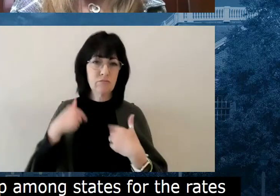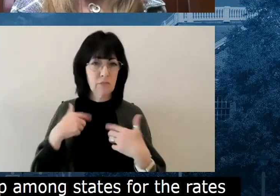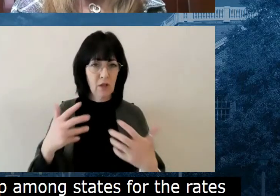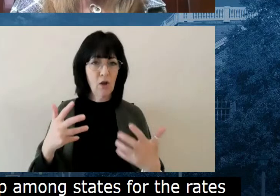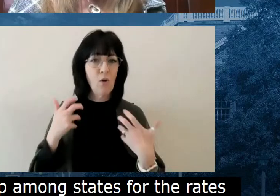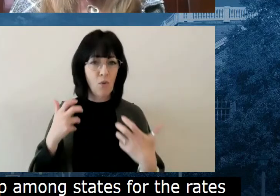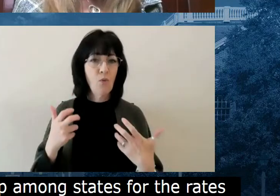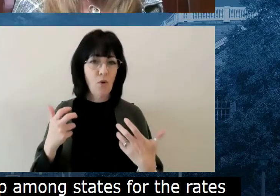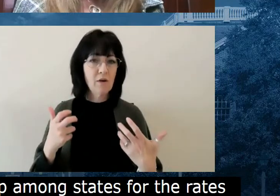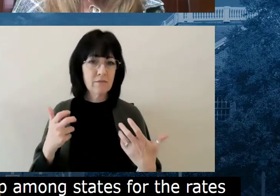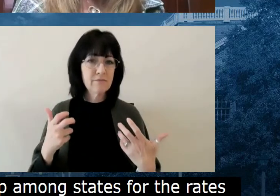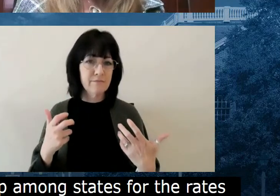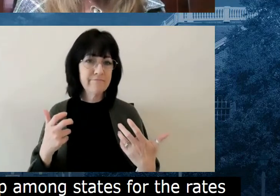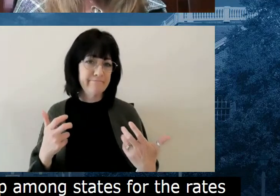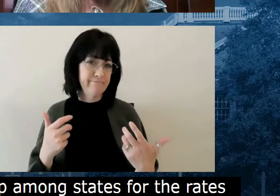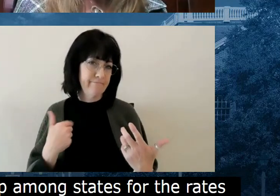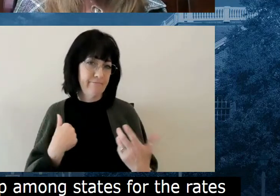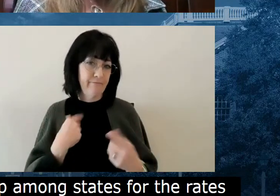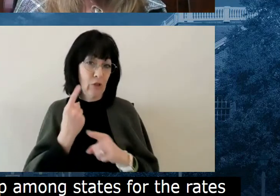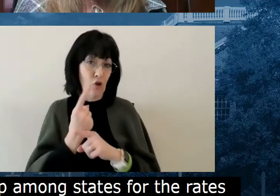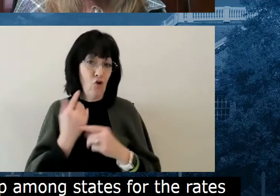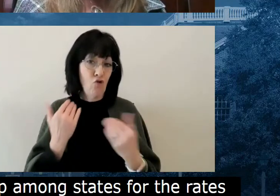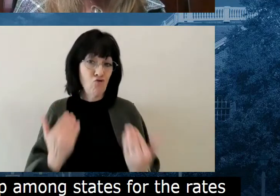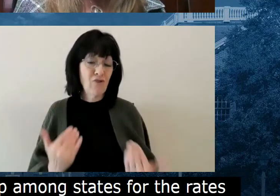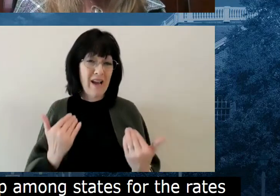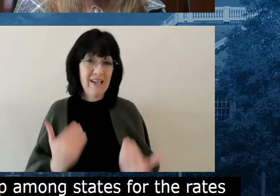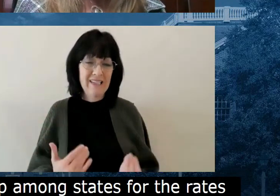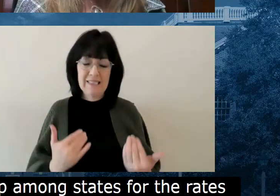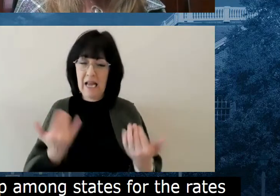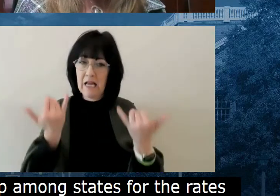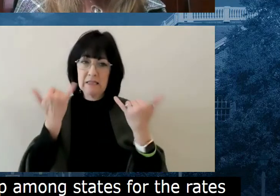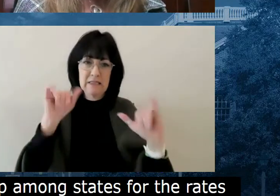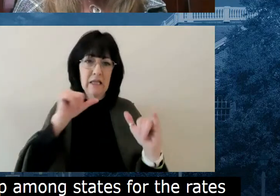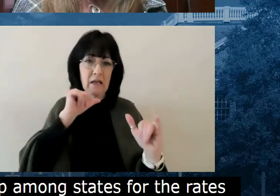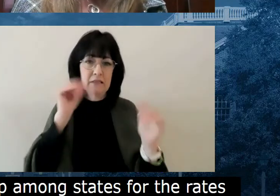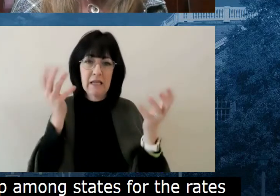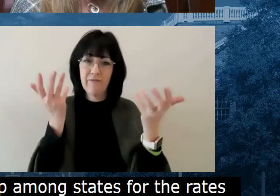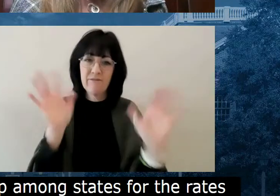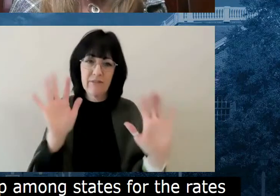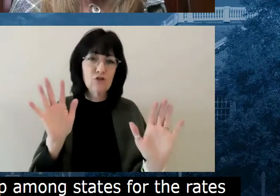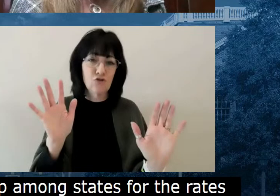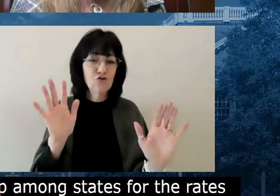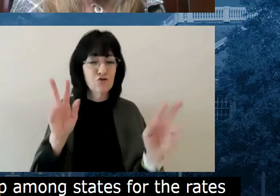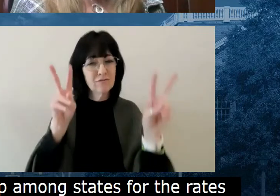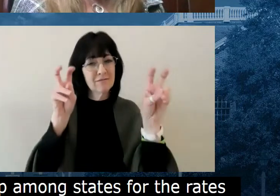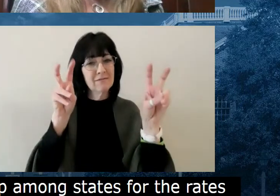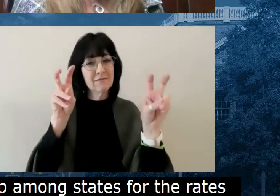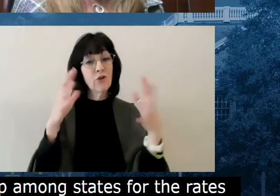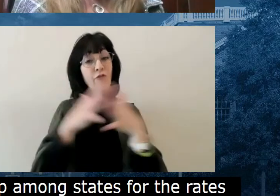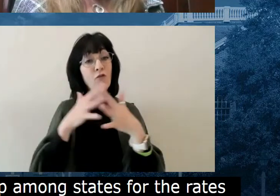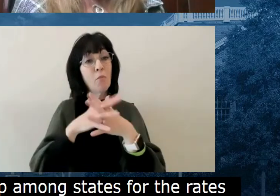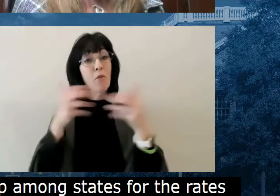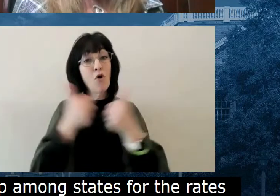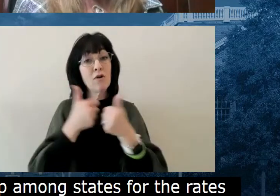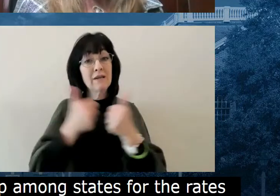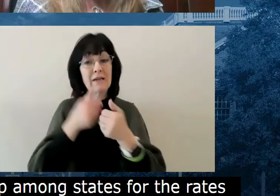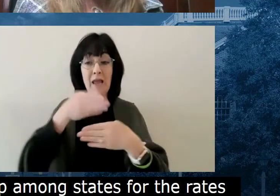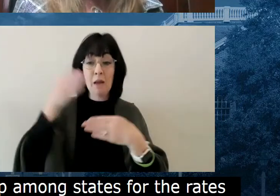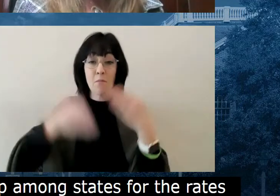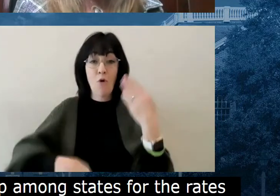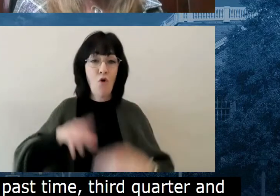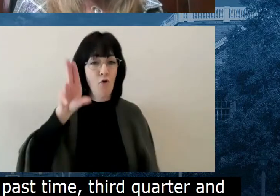third quarter sometime, and there's still a lot of game to play. And we look forward to playing